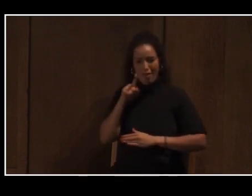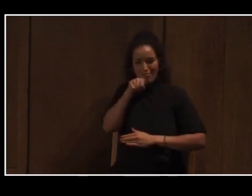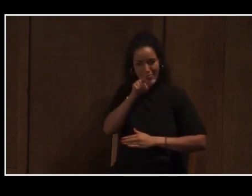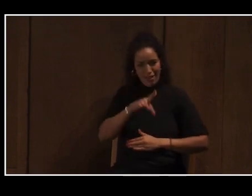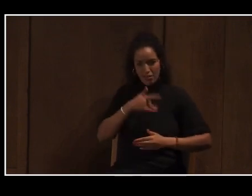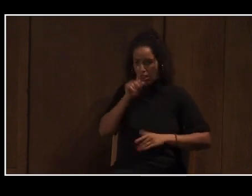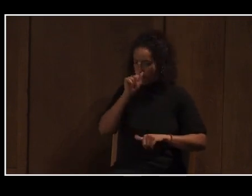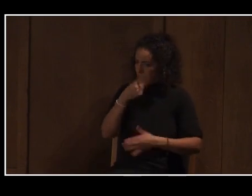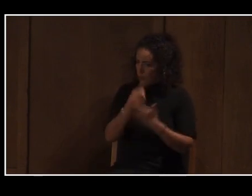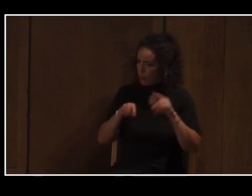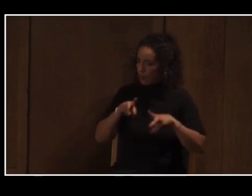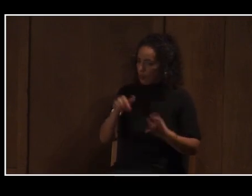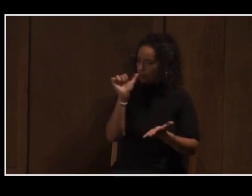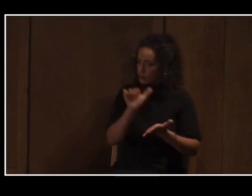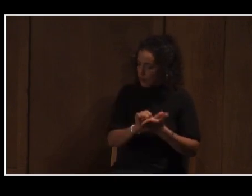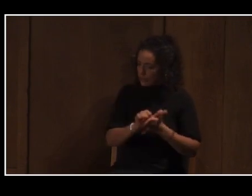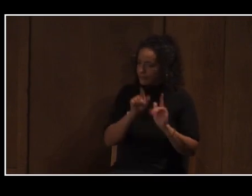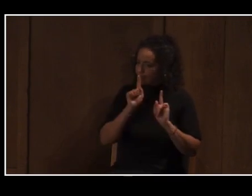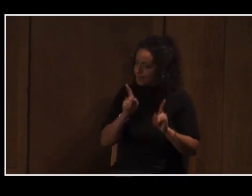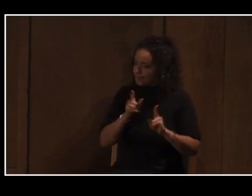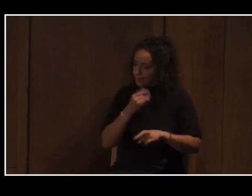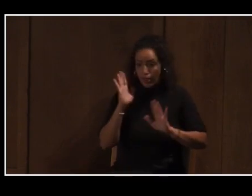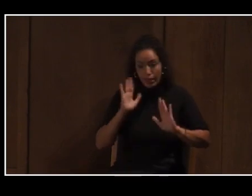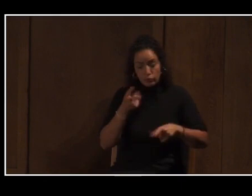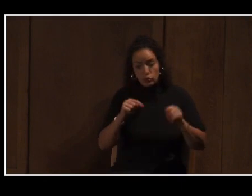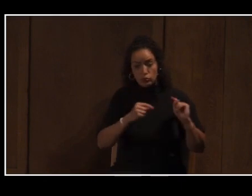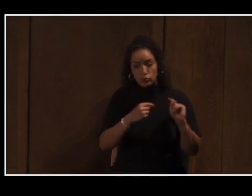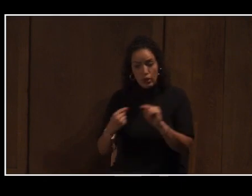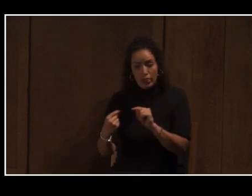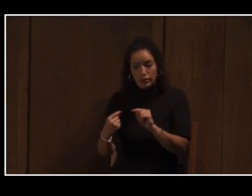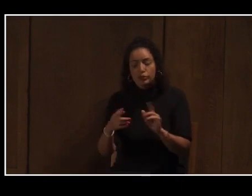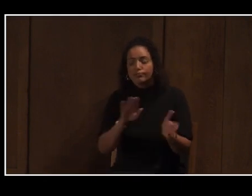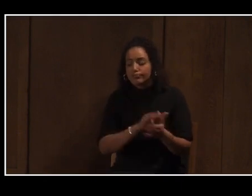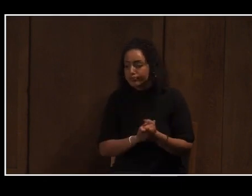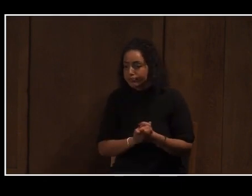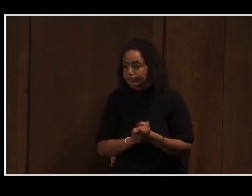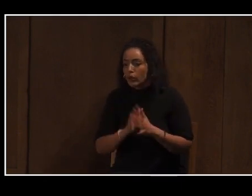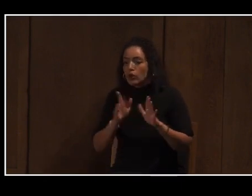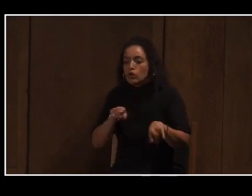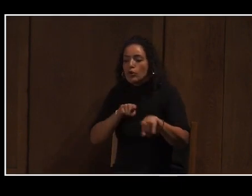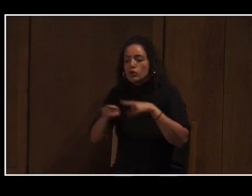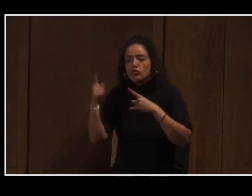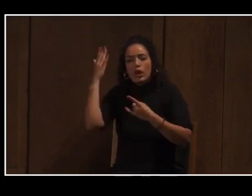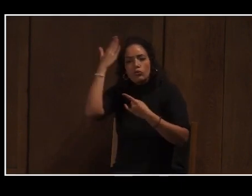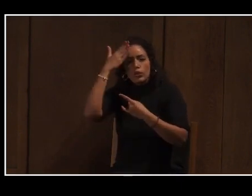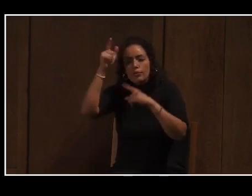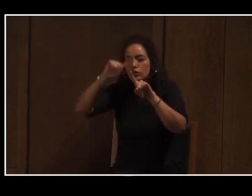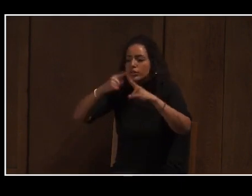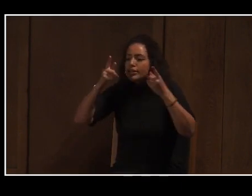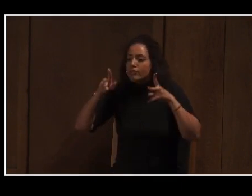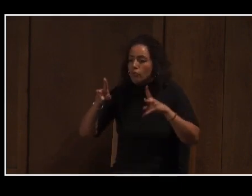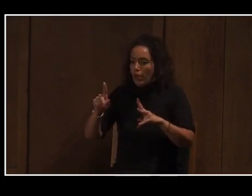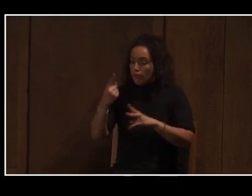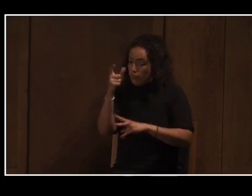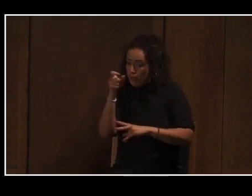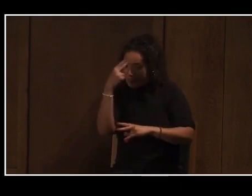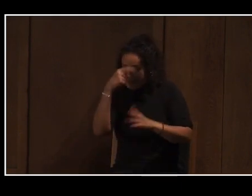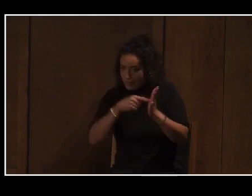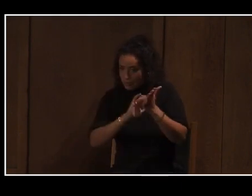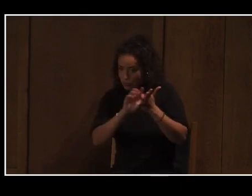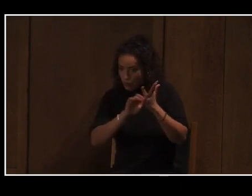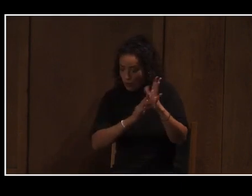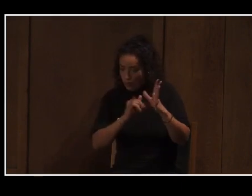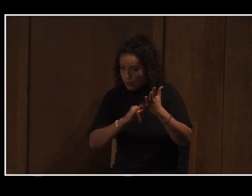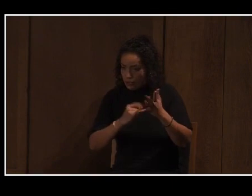to intentionally be in the reimagining is to live in what Valerie Thomas calls the break. Thomas says, the break,